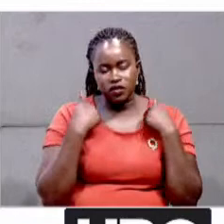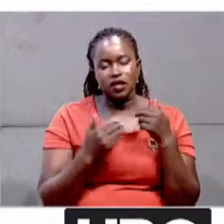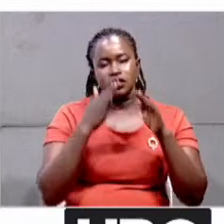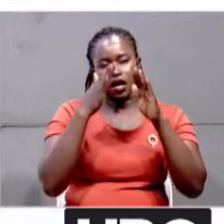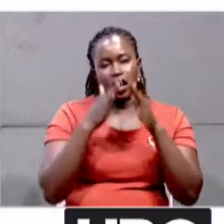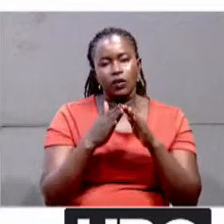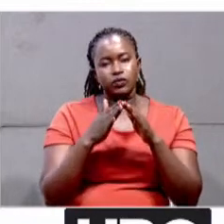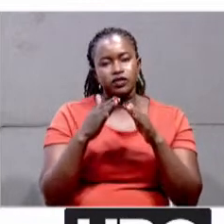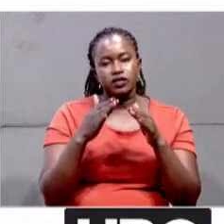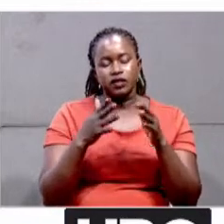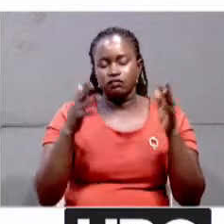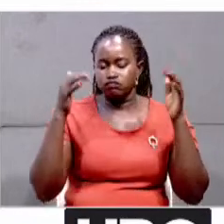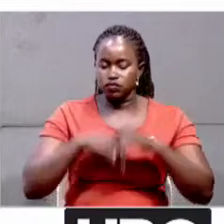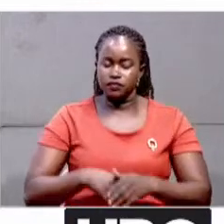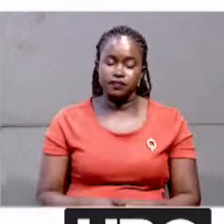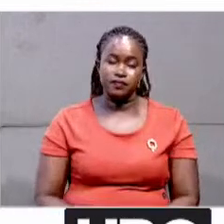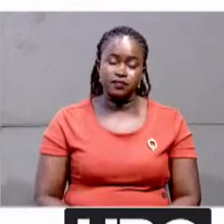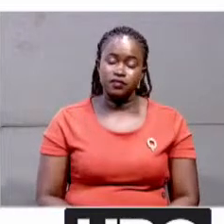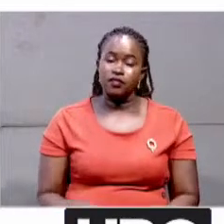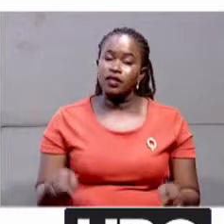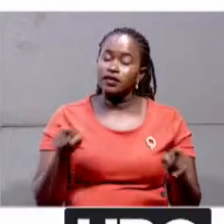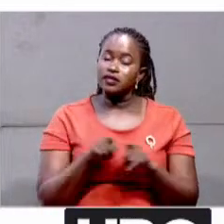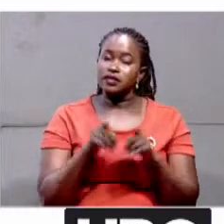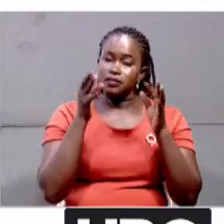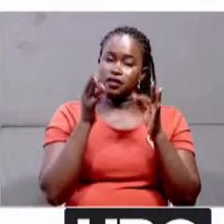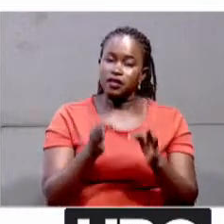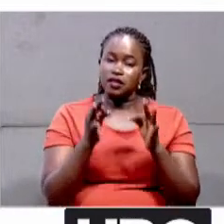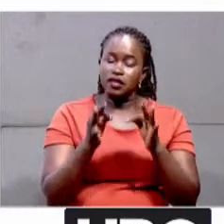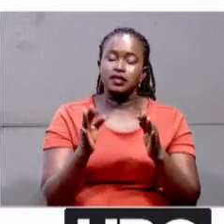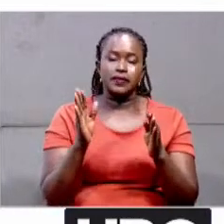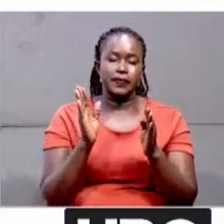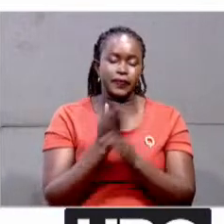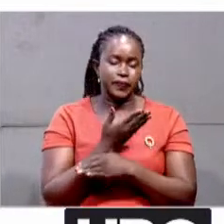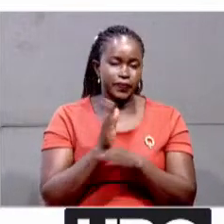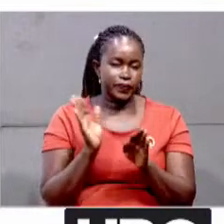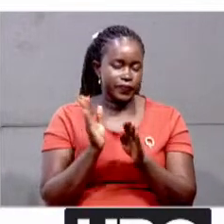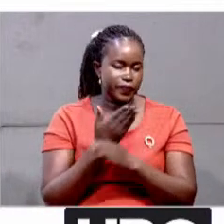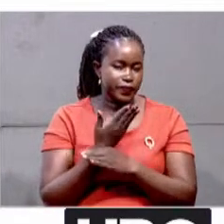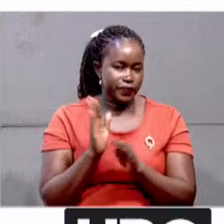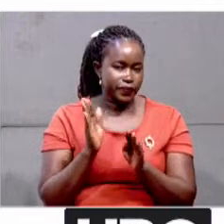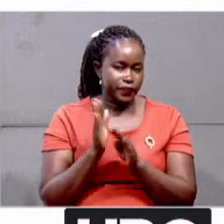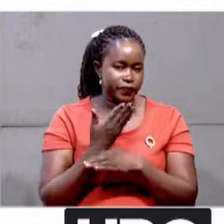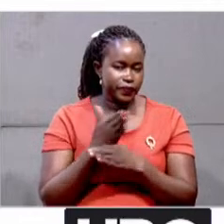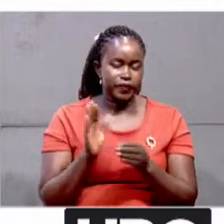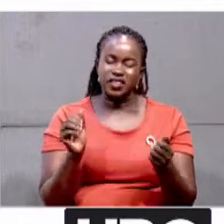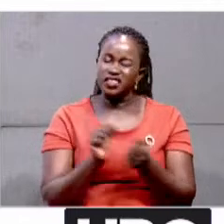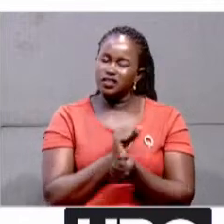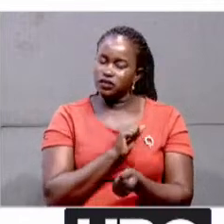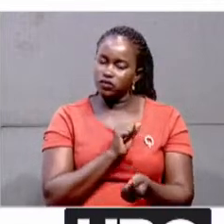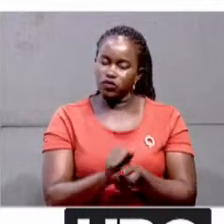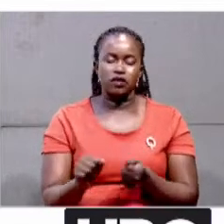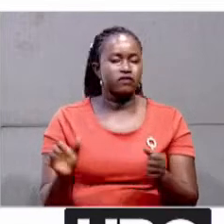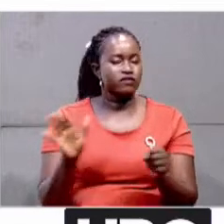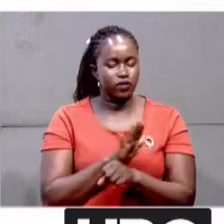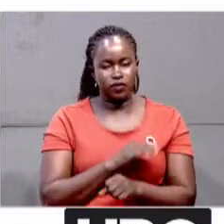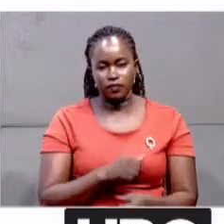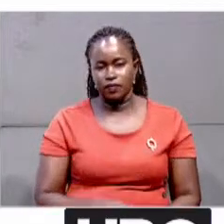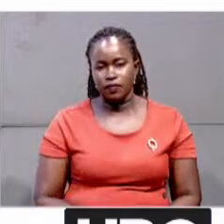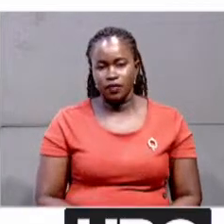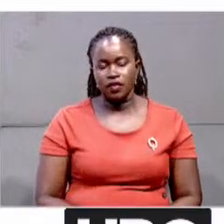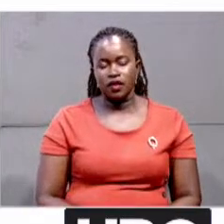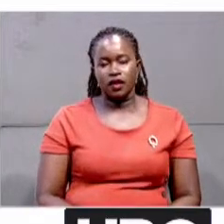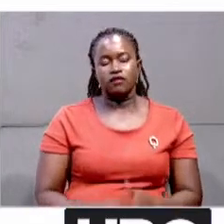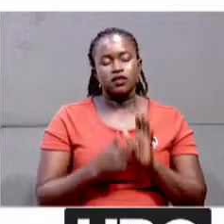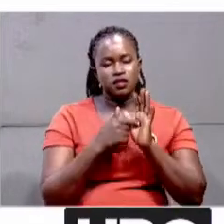and their properties were completely destroyed. Properties like uniform,